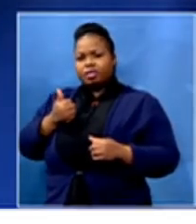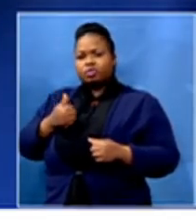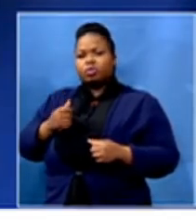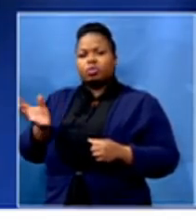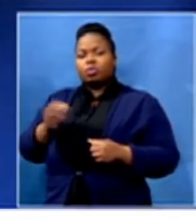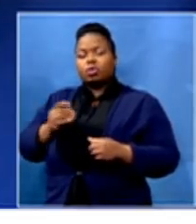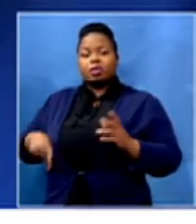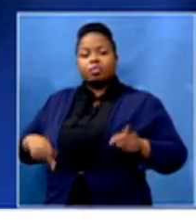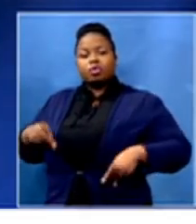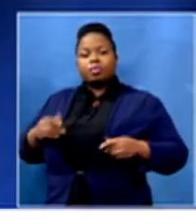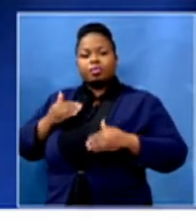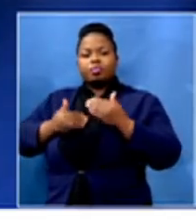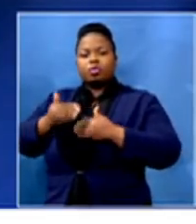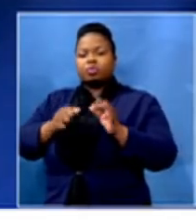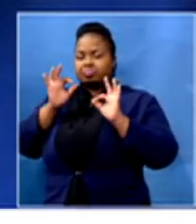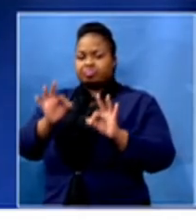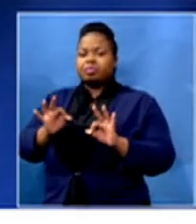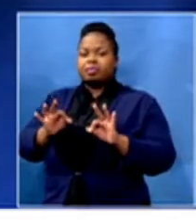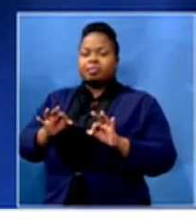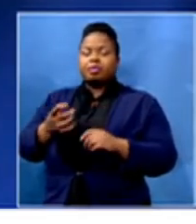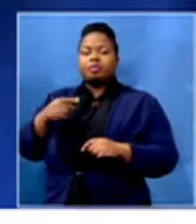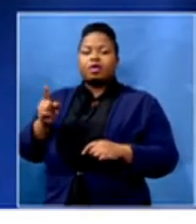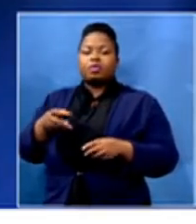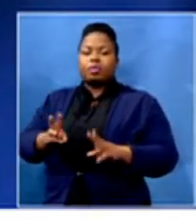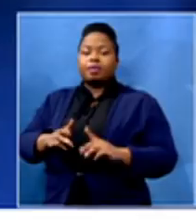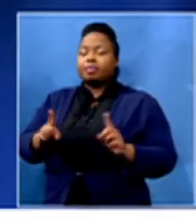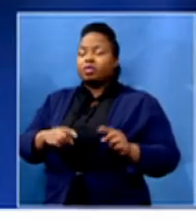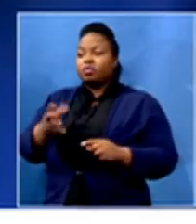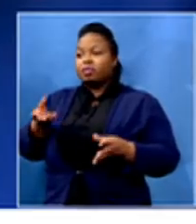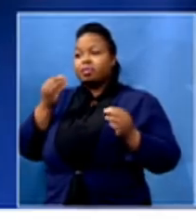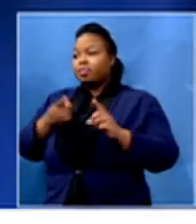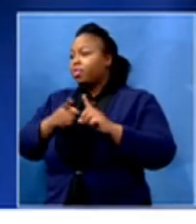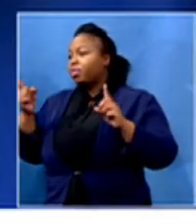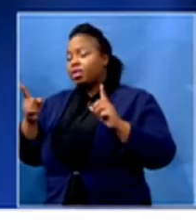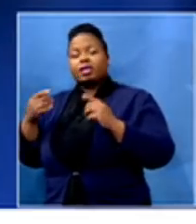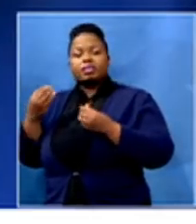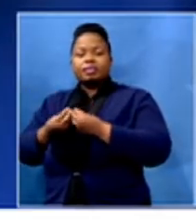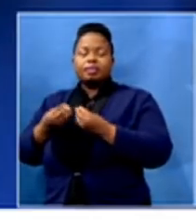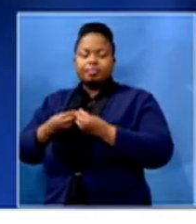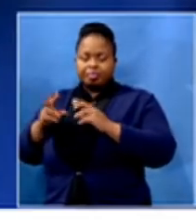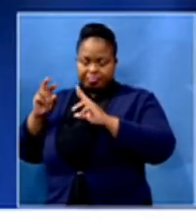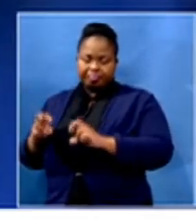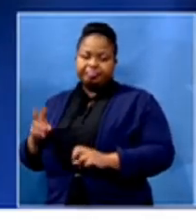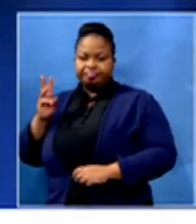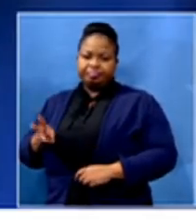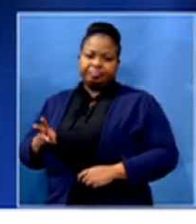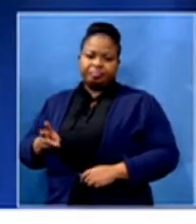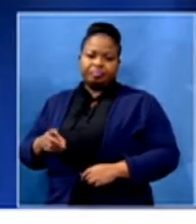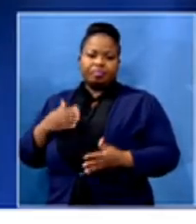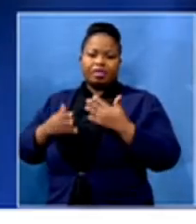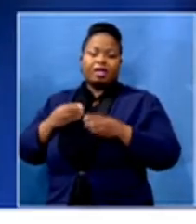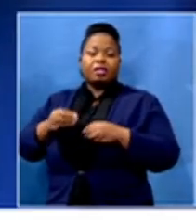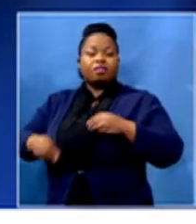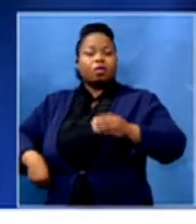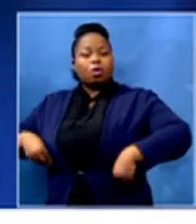procurement processes were gone in properly. But if there's anything that we find that's untoward, it will be investigated. And if there's any form of